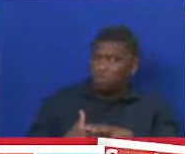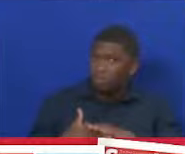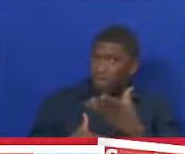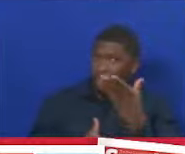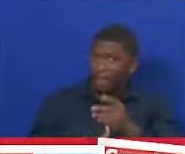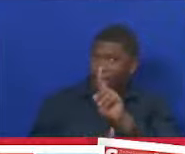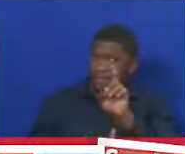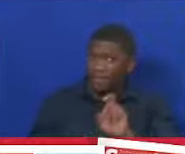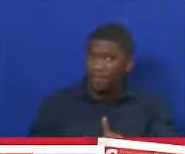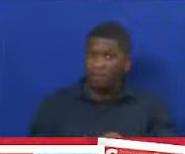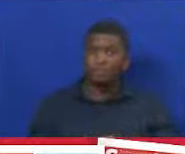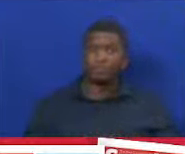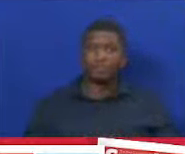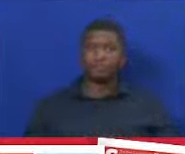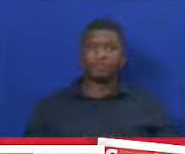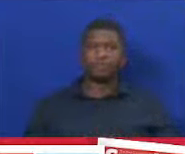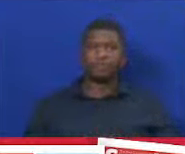Thank you, Commissioner.